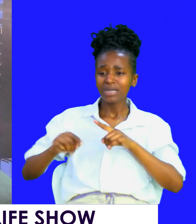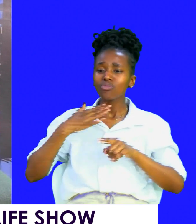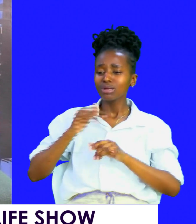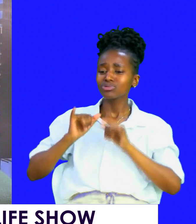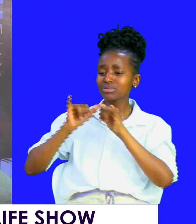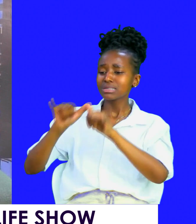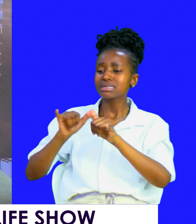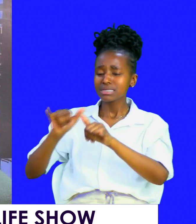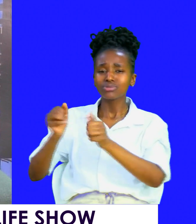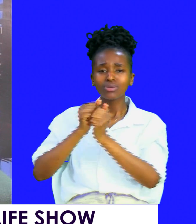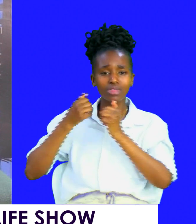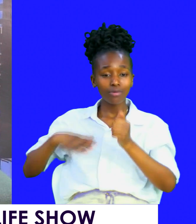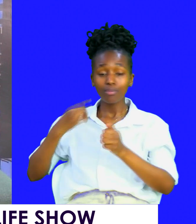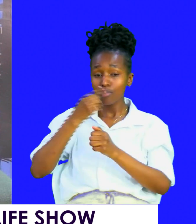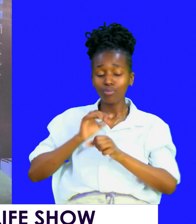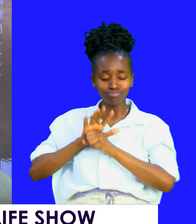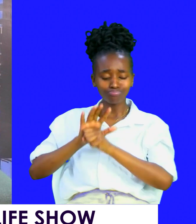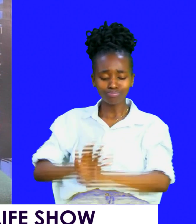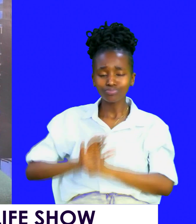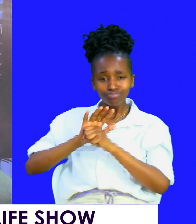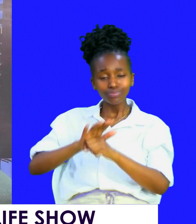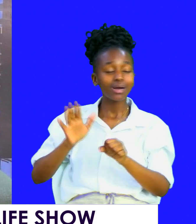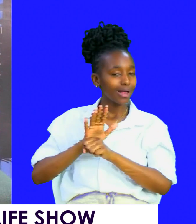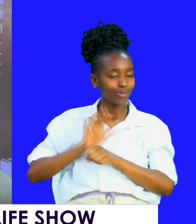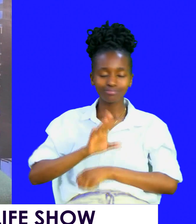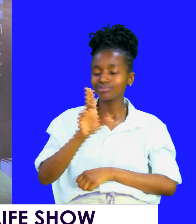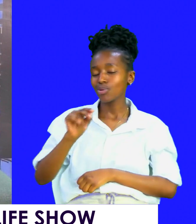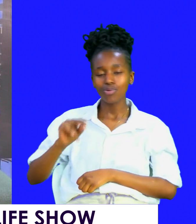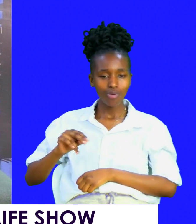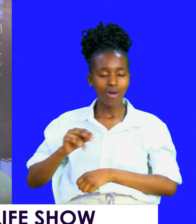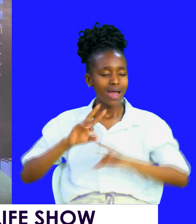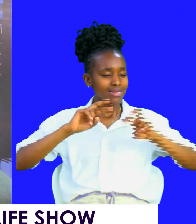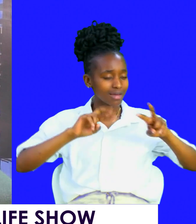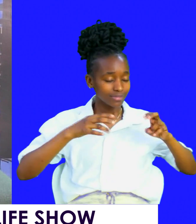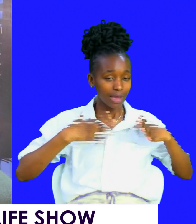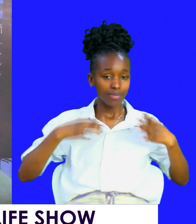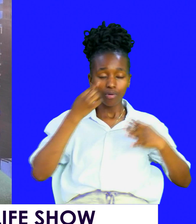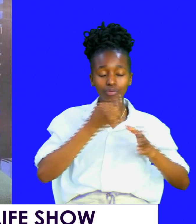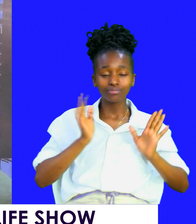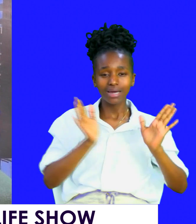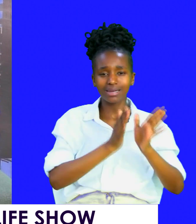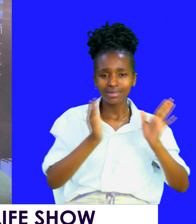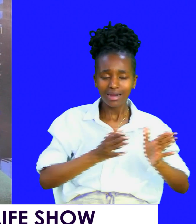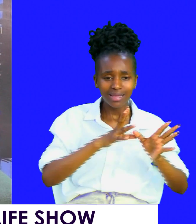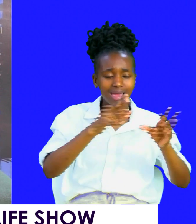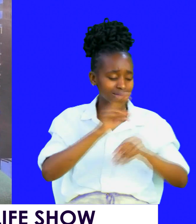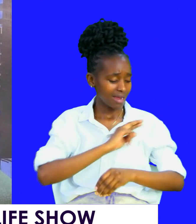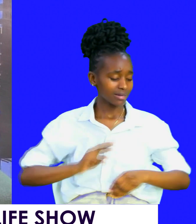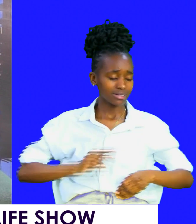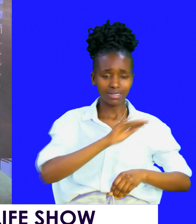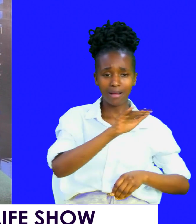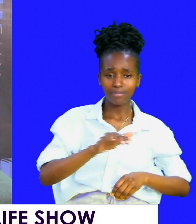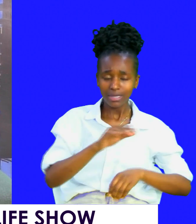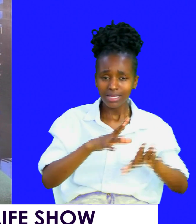down every day? Start looking for people of encouragement. Take yourself to a religious place. Take yourself to a church or to